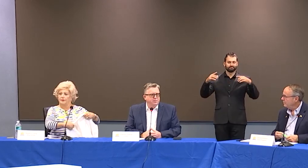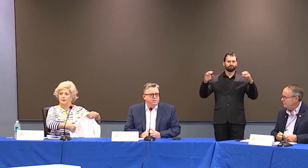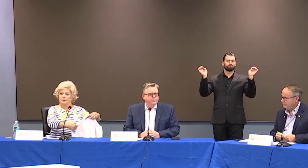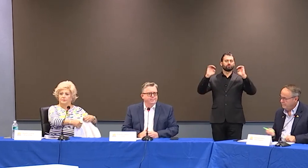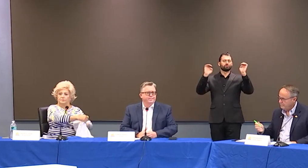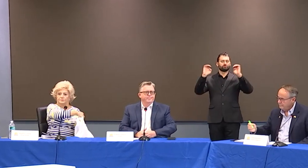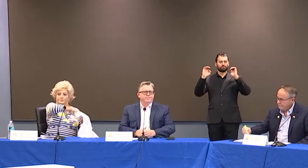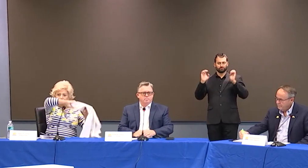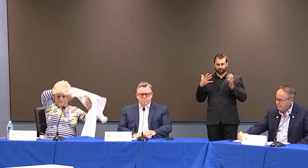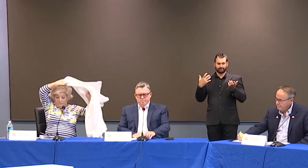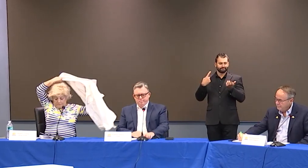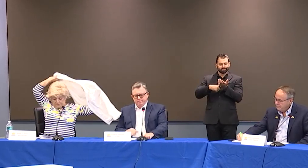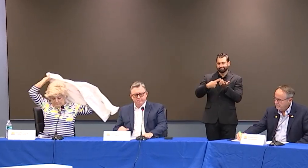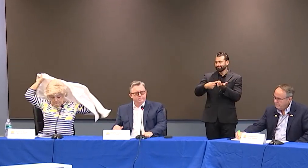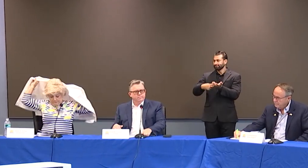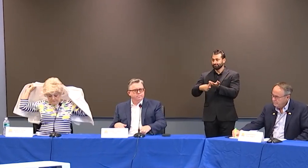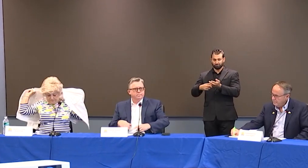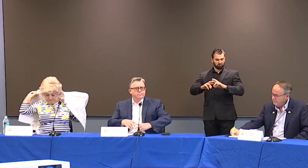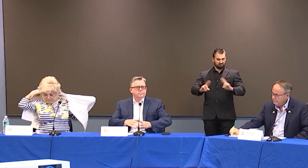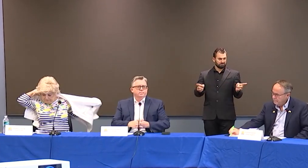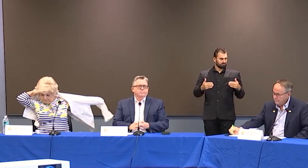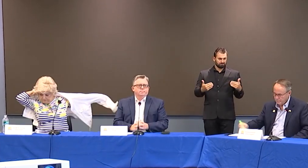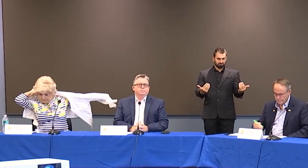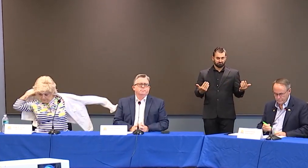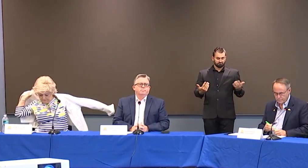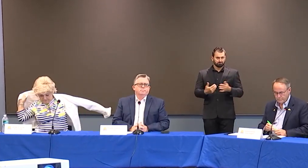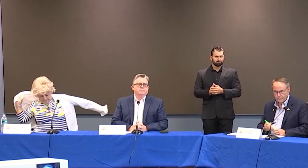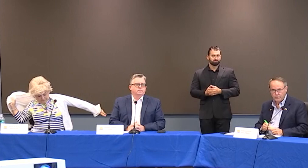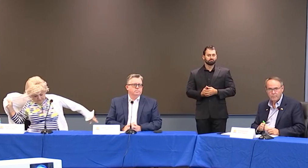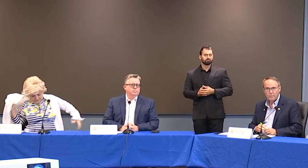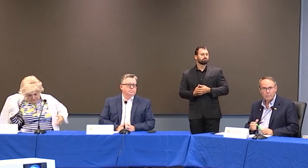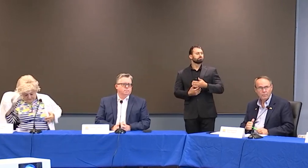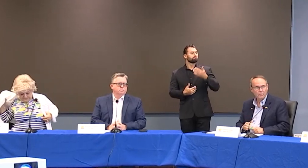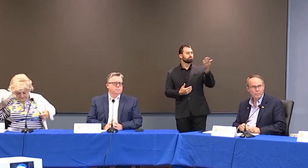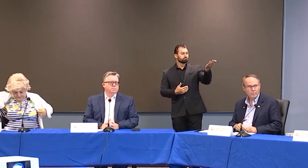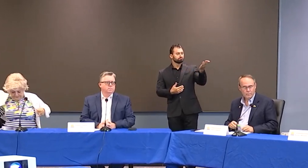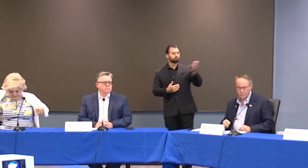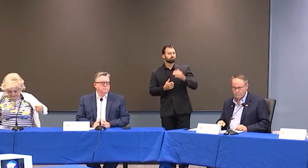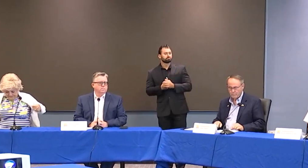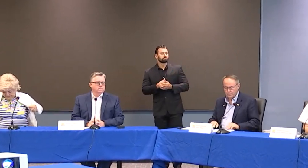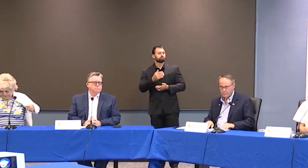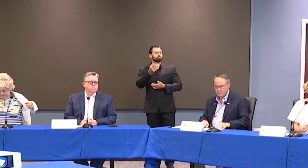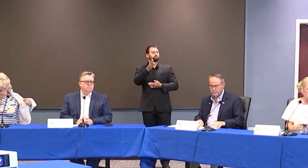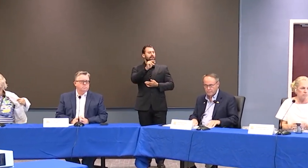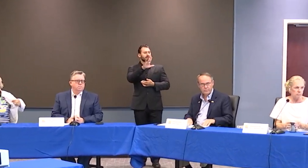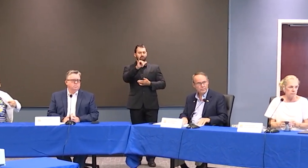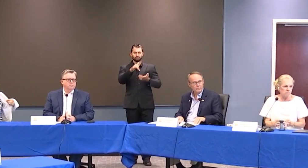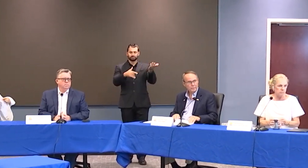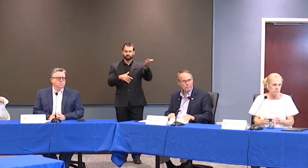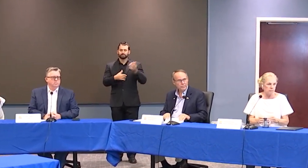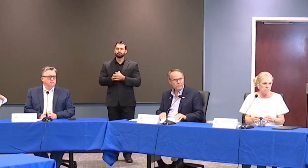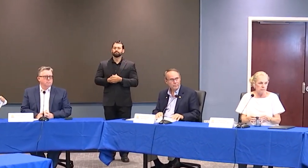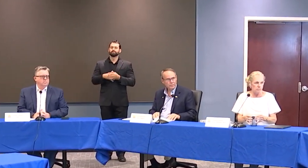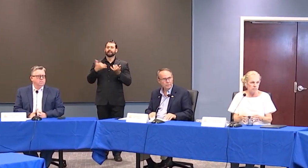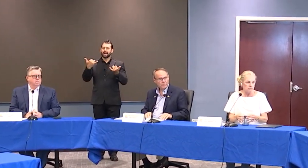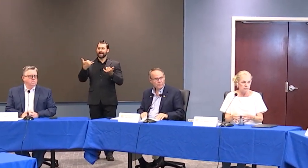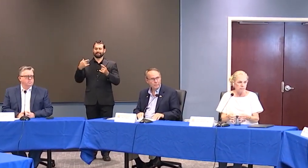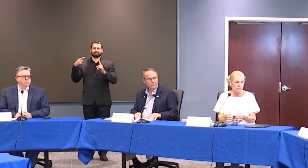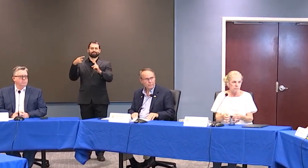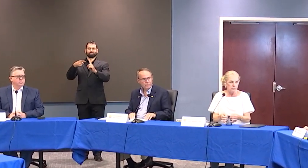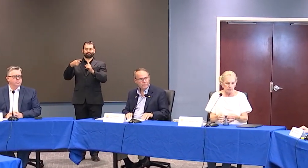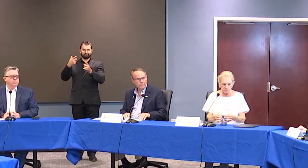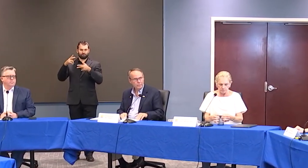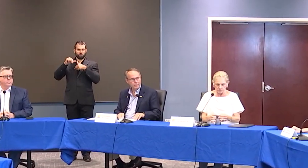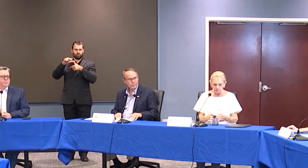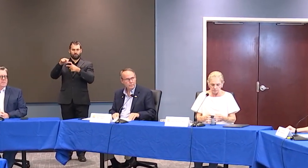Mr. Administrator. Good afternoon, Commissioners. As you're aware, Hurricane Eon, Tropical Storm